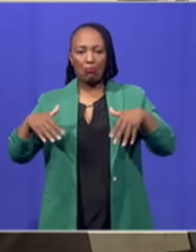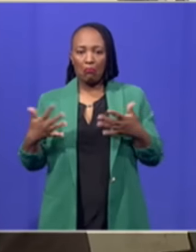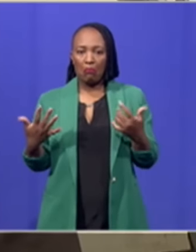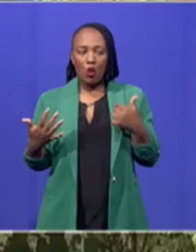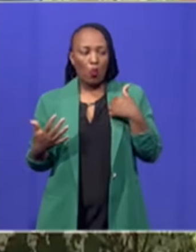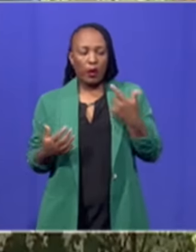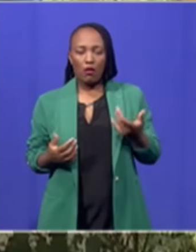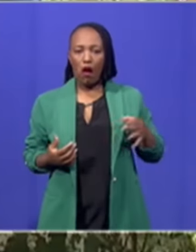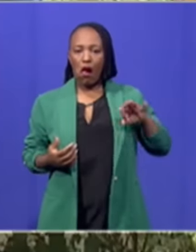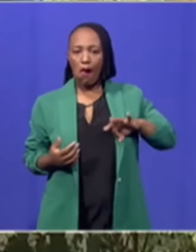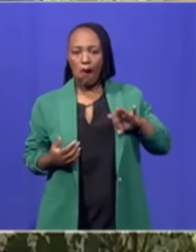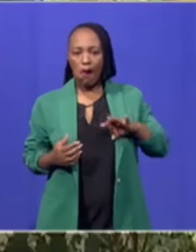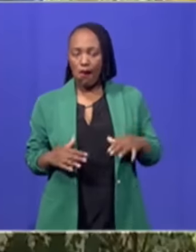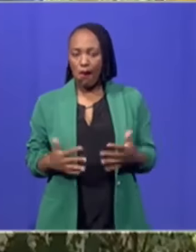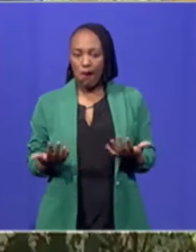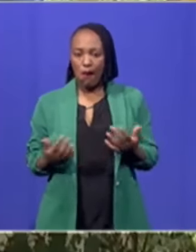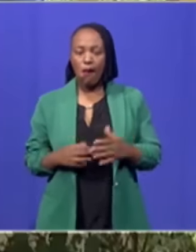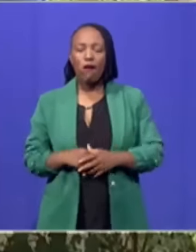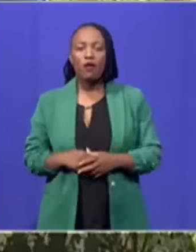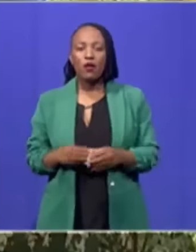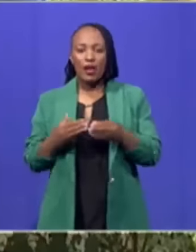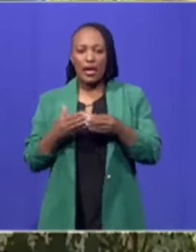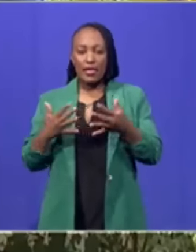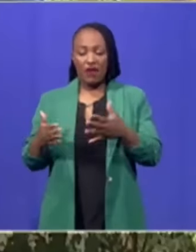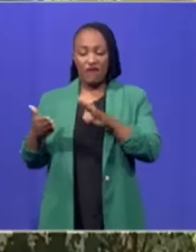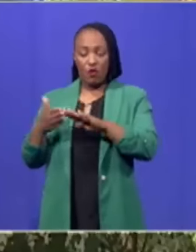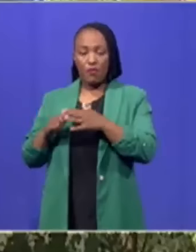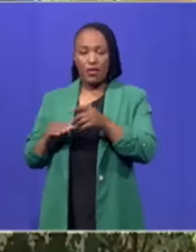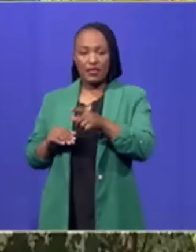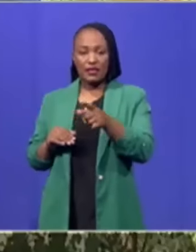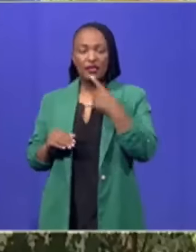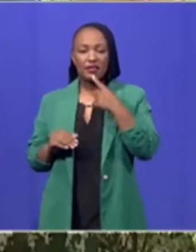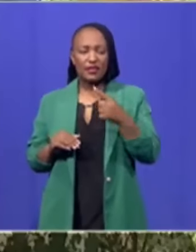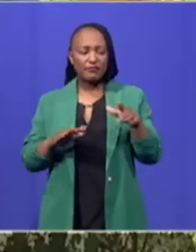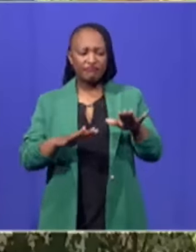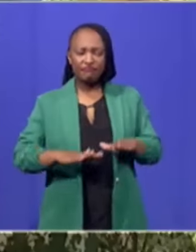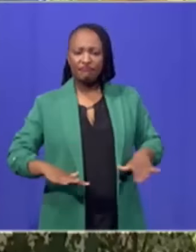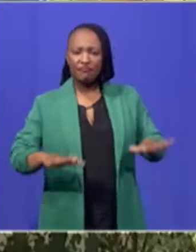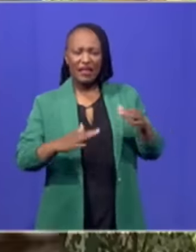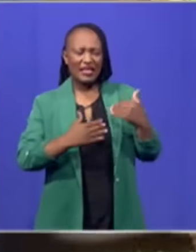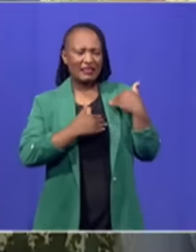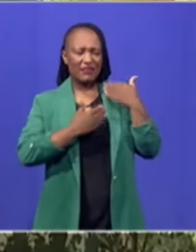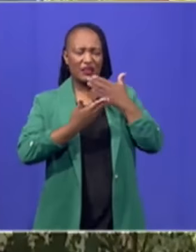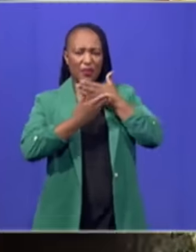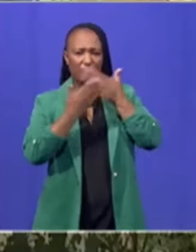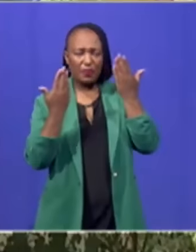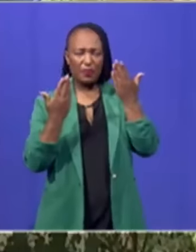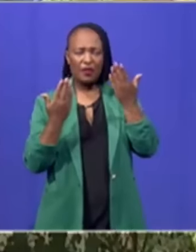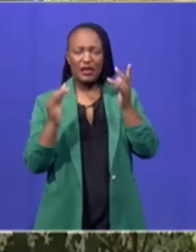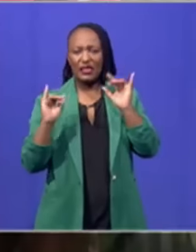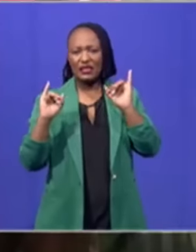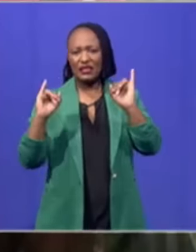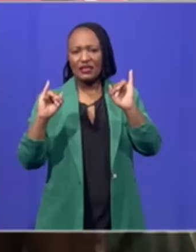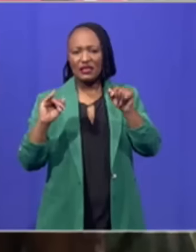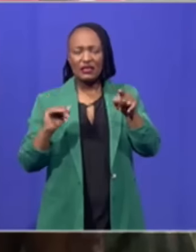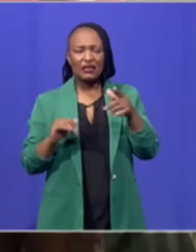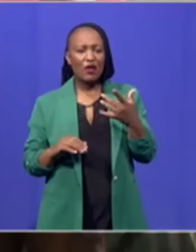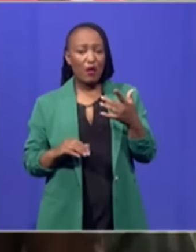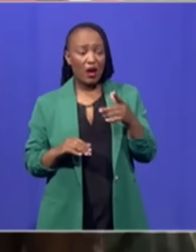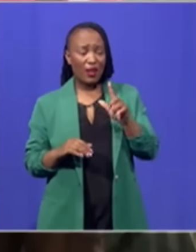letho le re le tholang. Baetapele ba baahi ba re maemo a mabe a polokeho a se a lebisitse ho ditlamorao